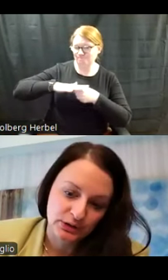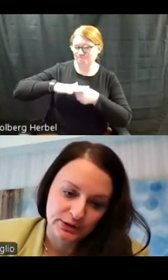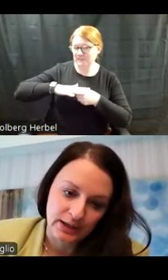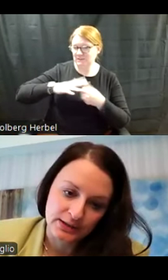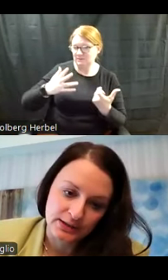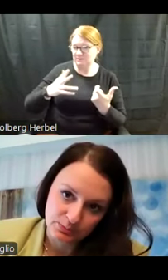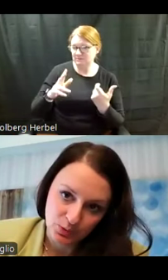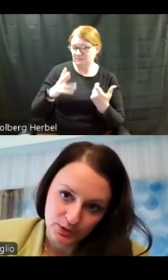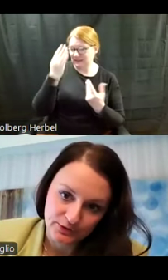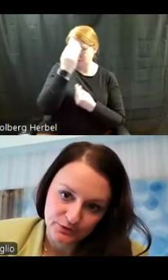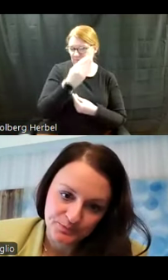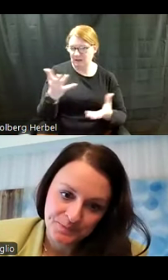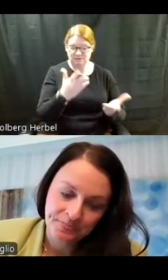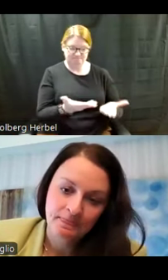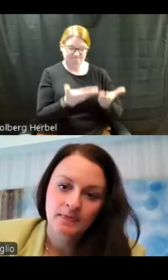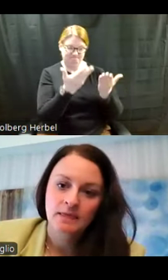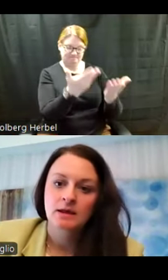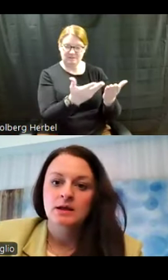respectful, clear, and supportive.